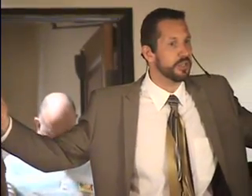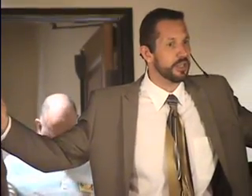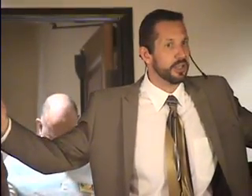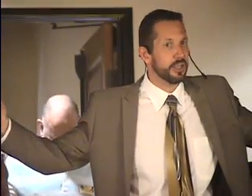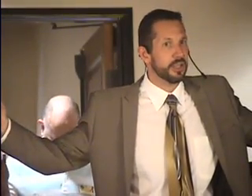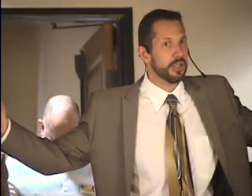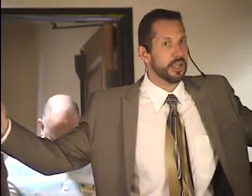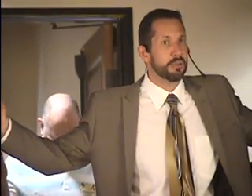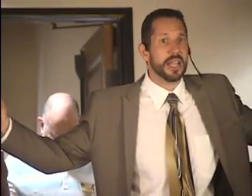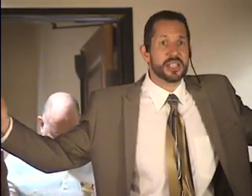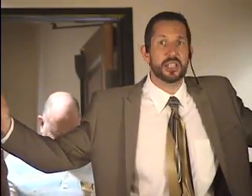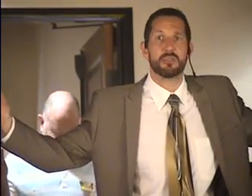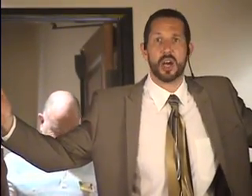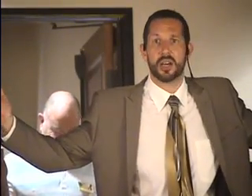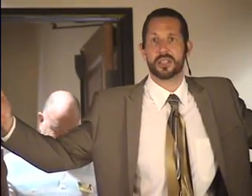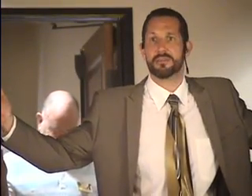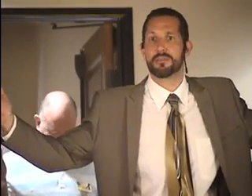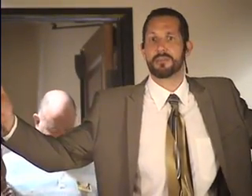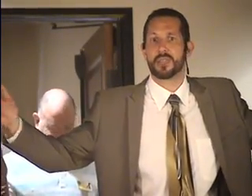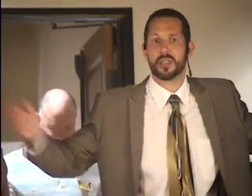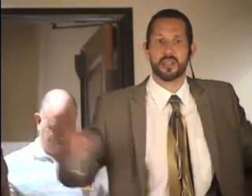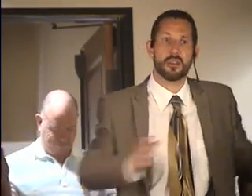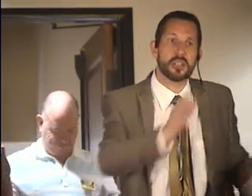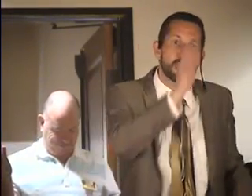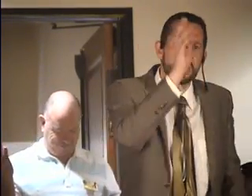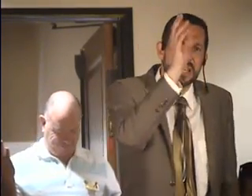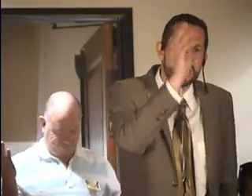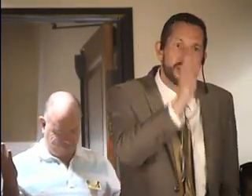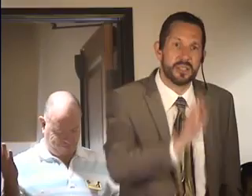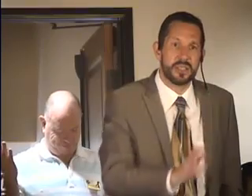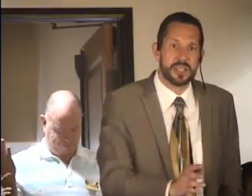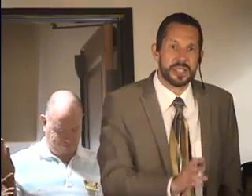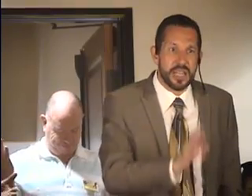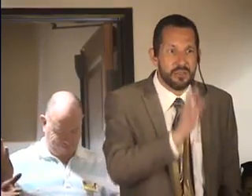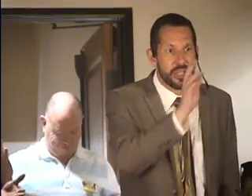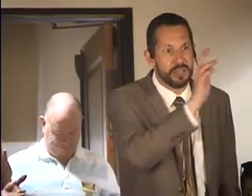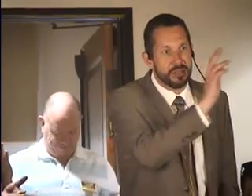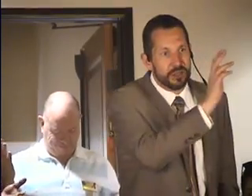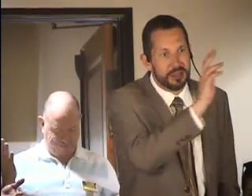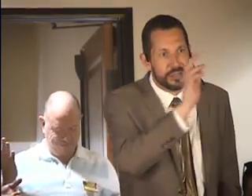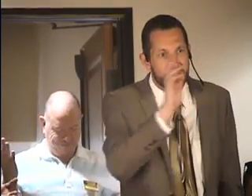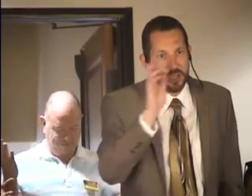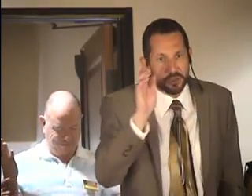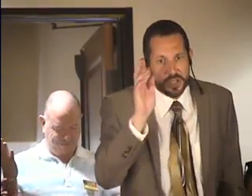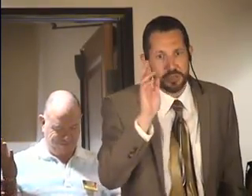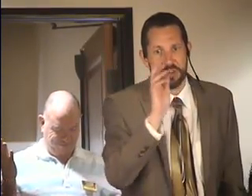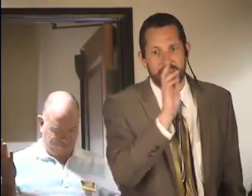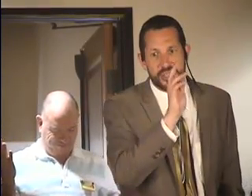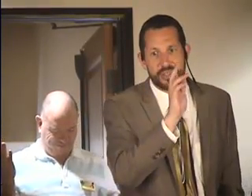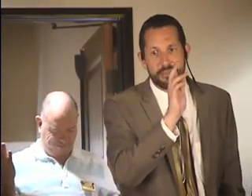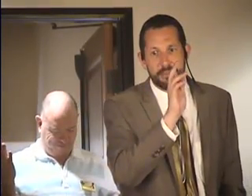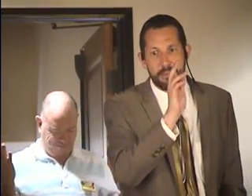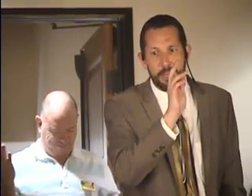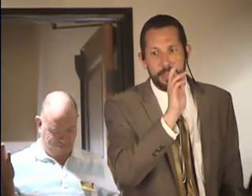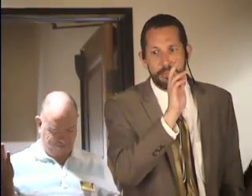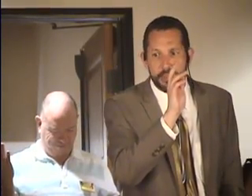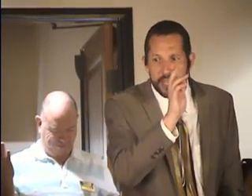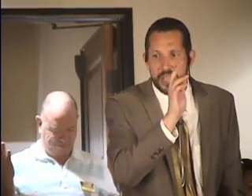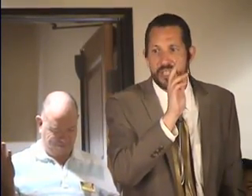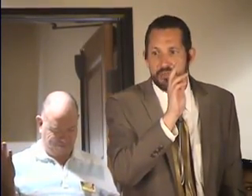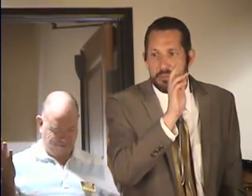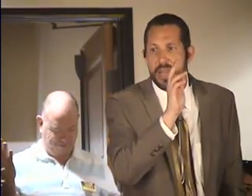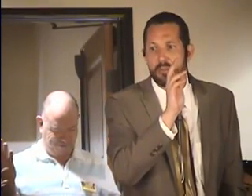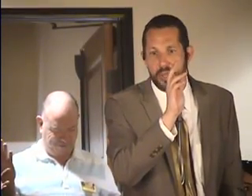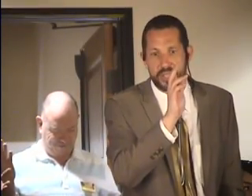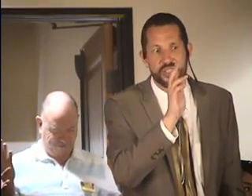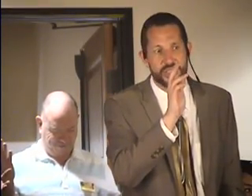is given and the blessing of God known as creator Savior and holy spirit yes be